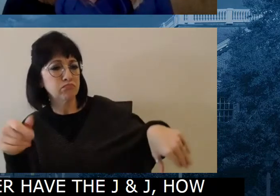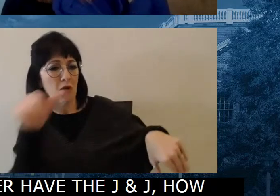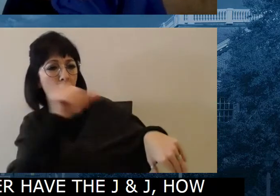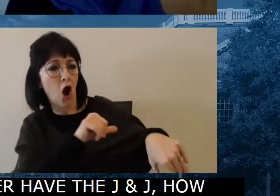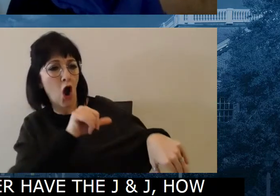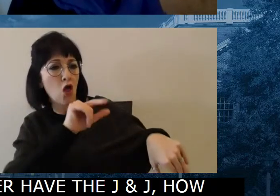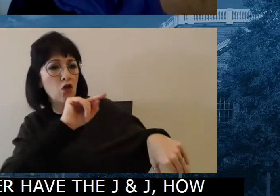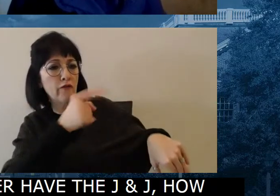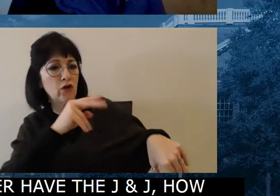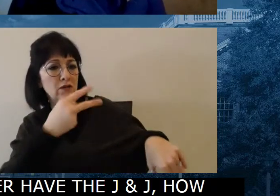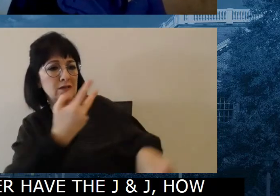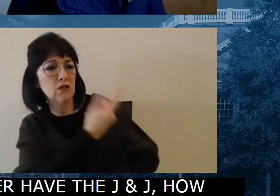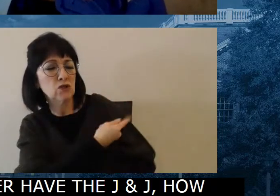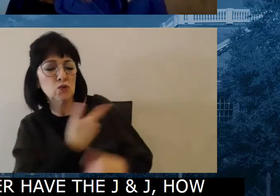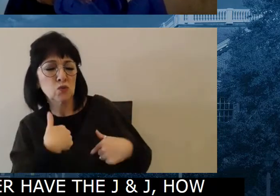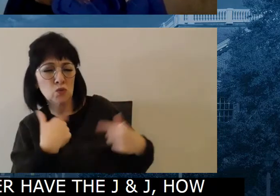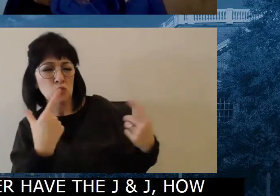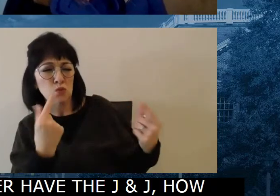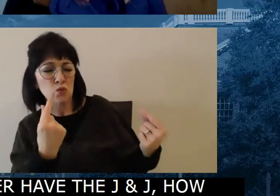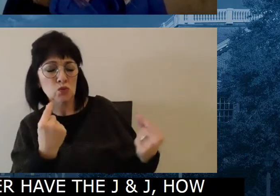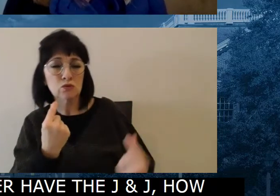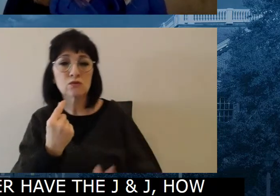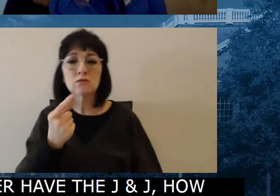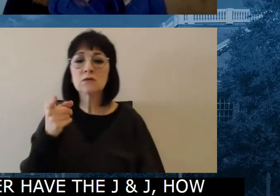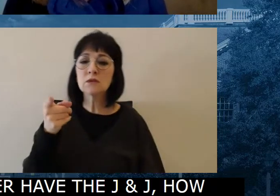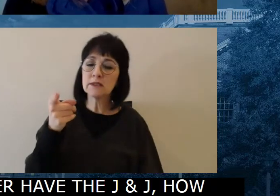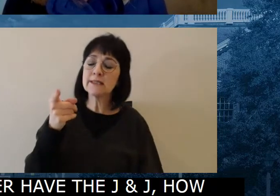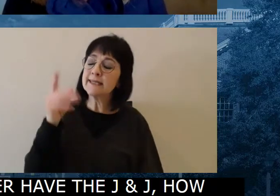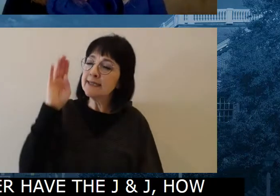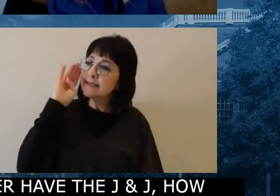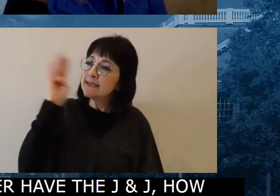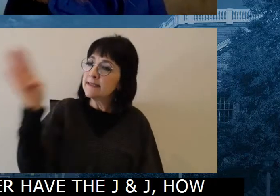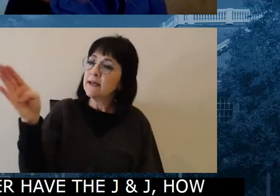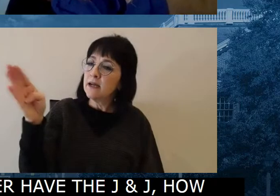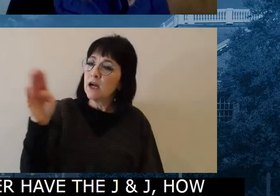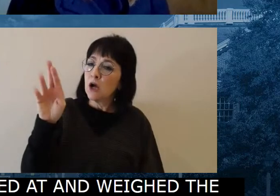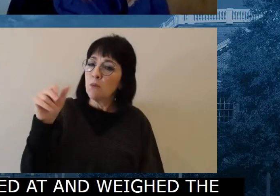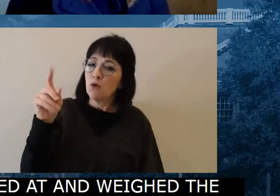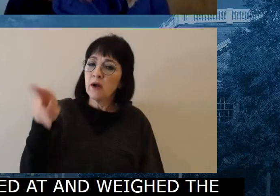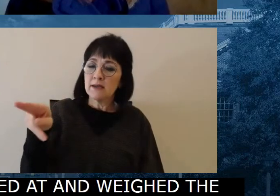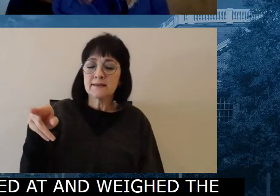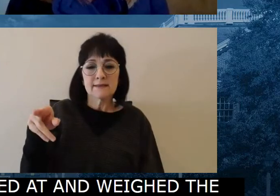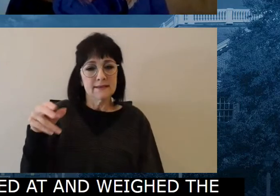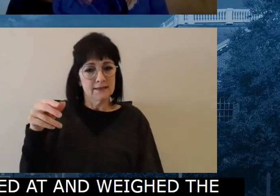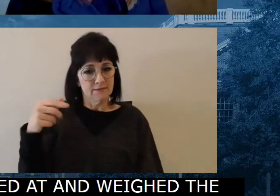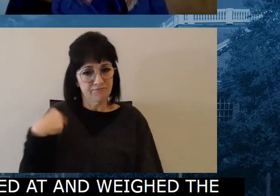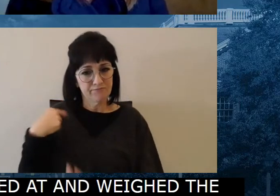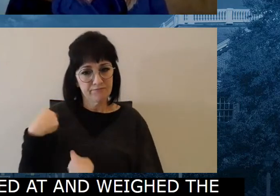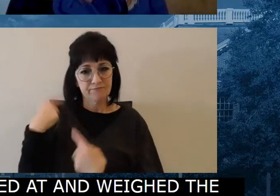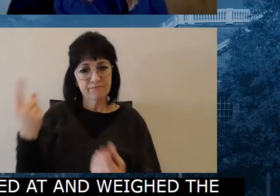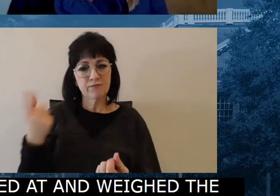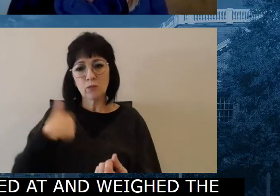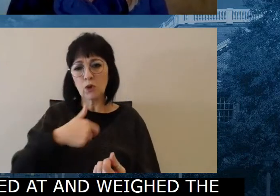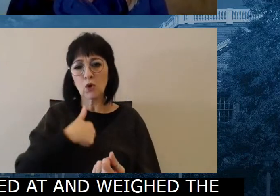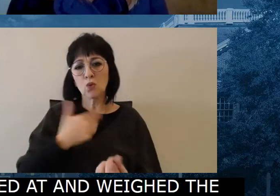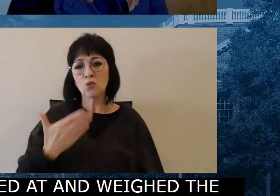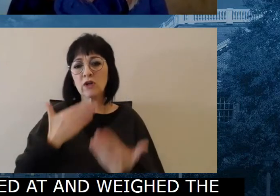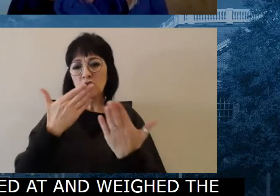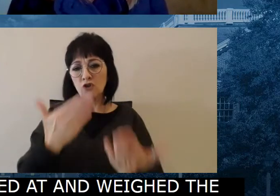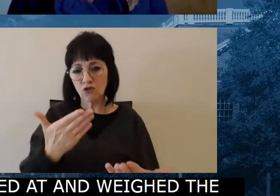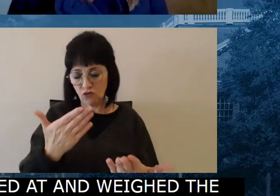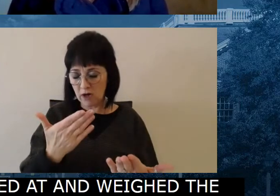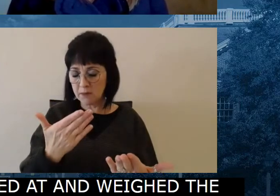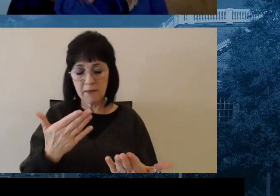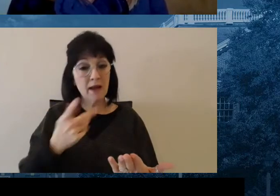Yeah. Hi, Brandon. So, as we have said, we recommend that people take the